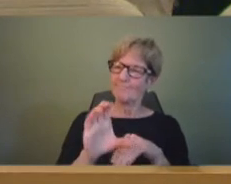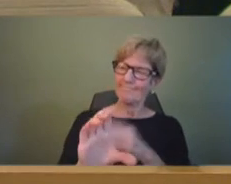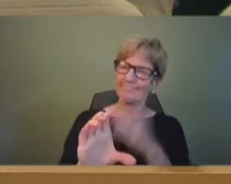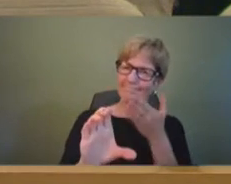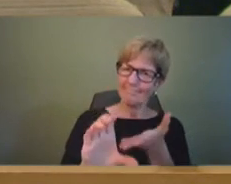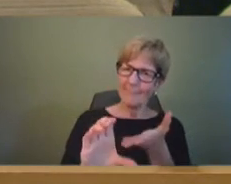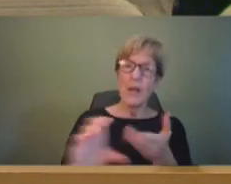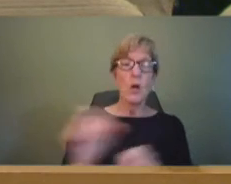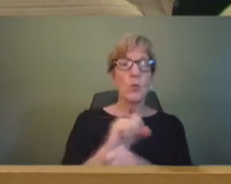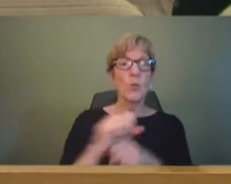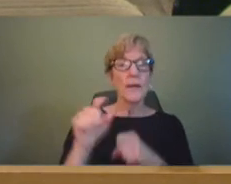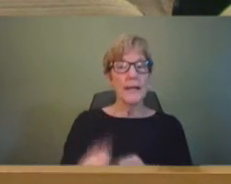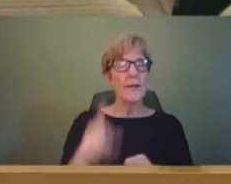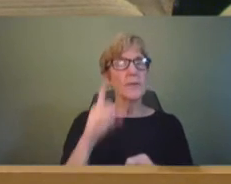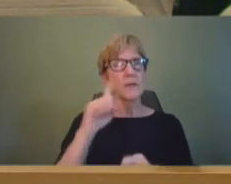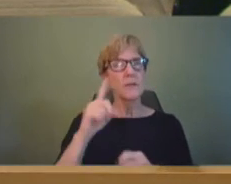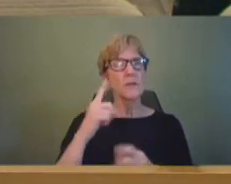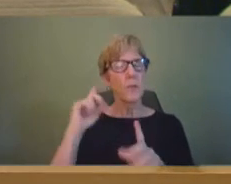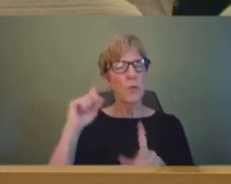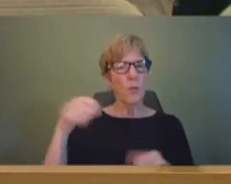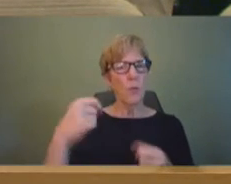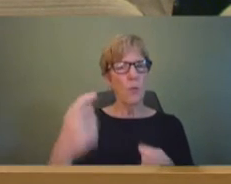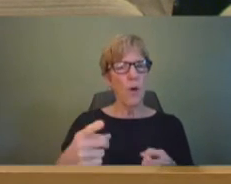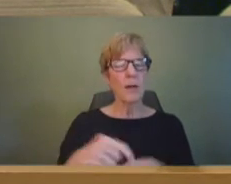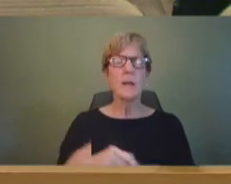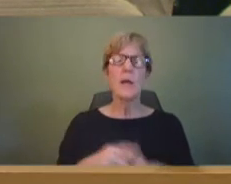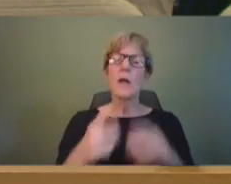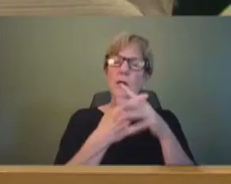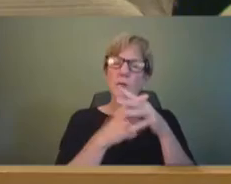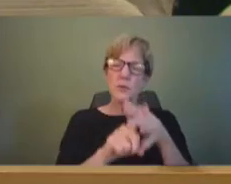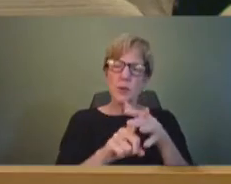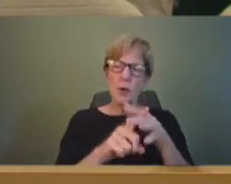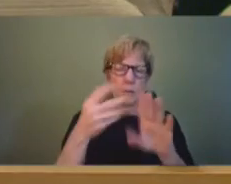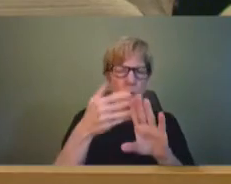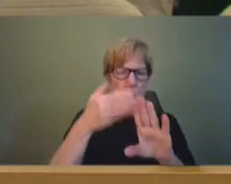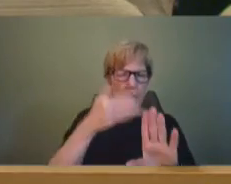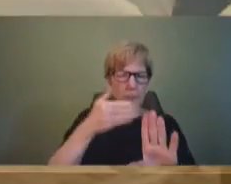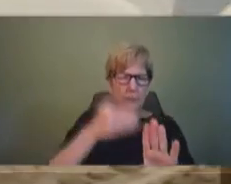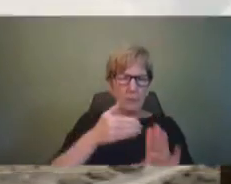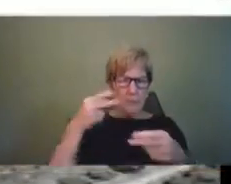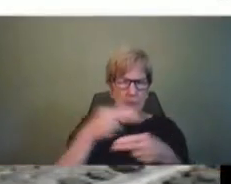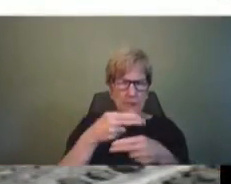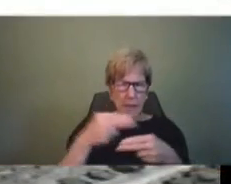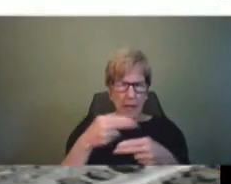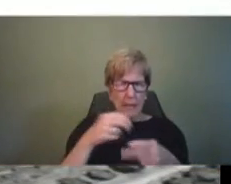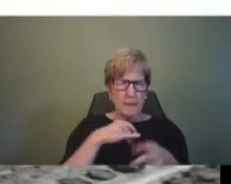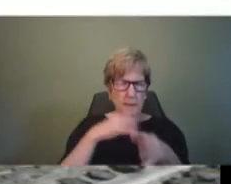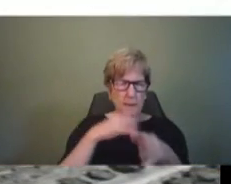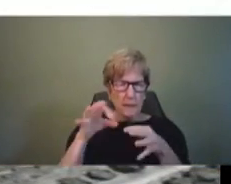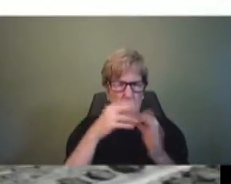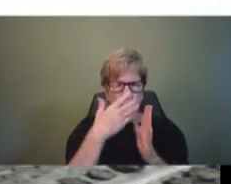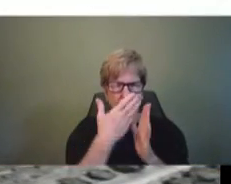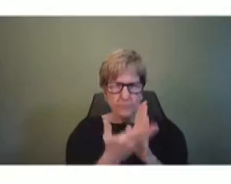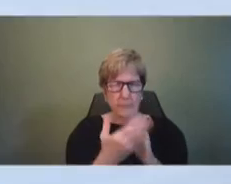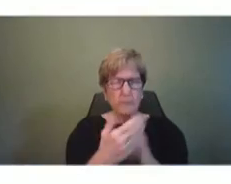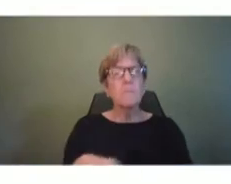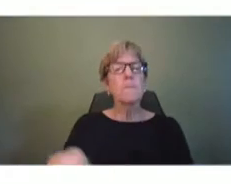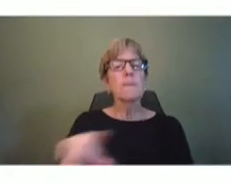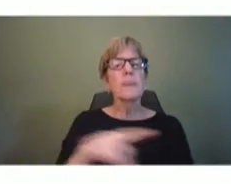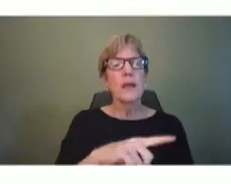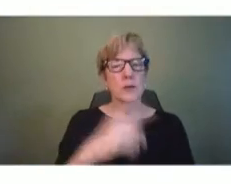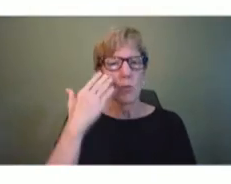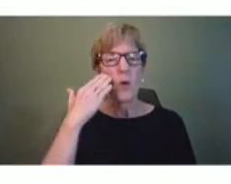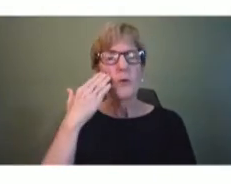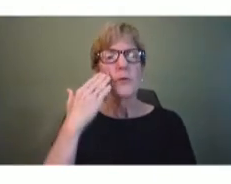this for some time and if you don't mind if we could start with the earlier slides I I'll talk through them um as you all know uh as we're